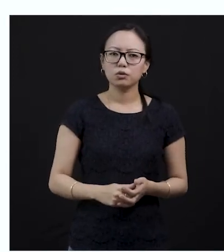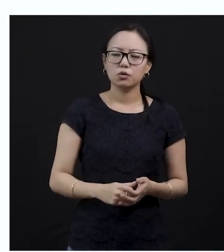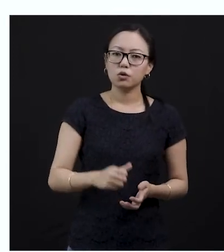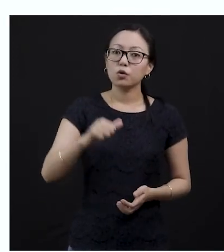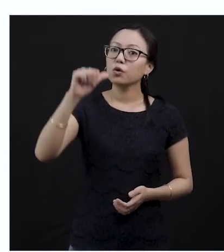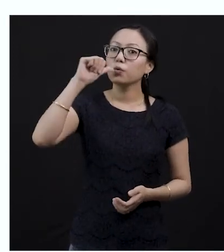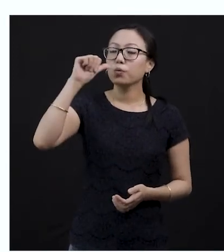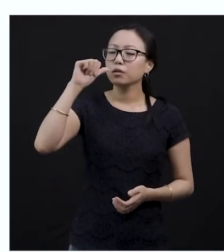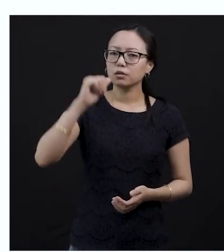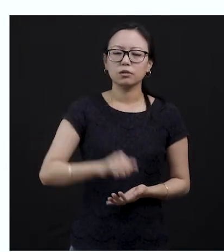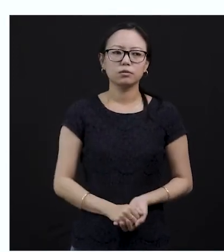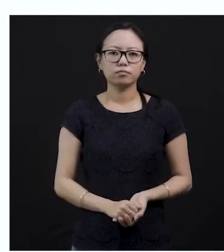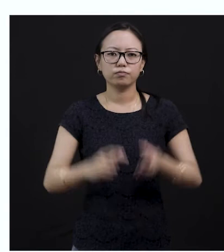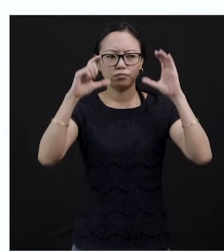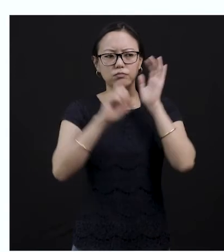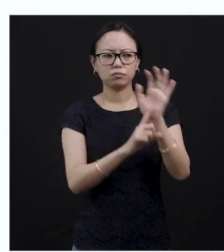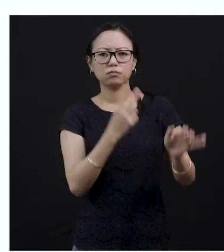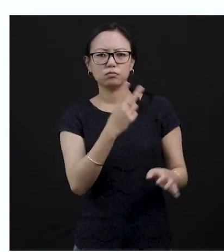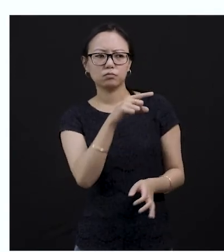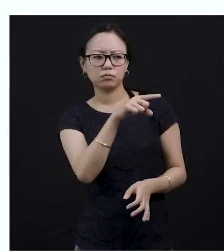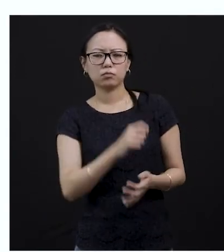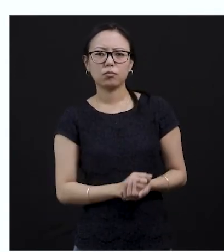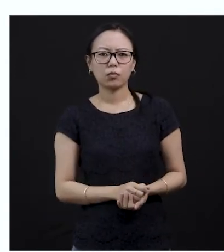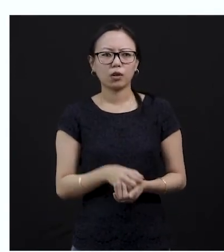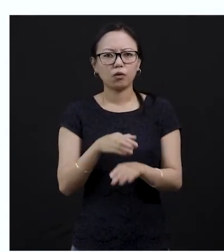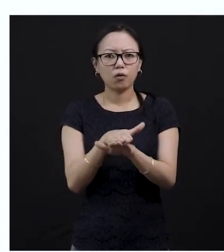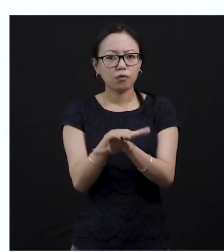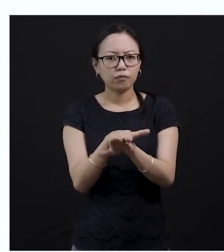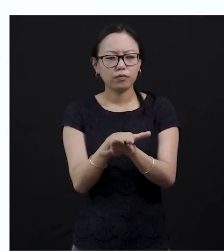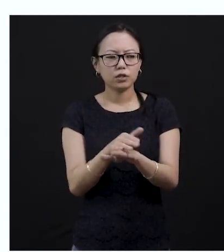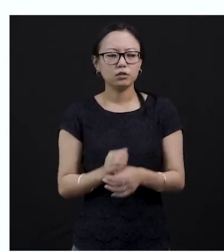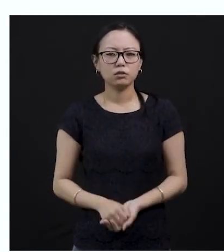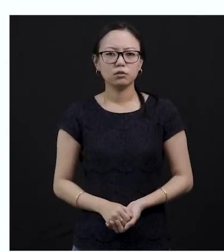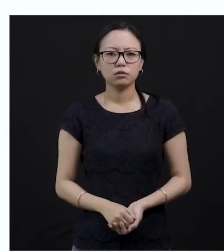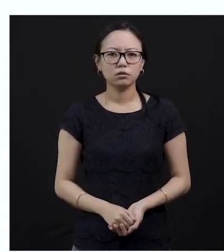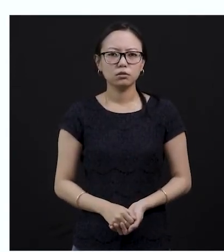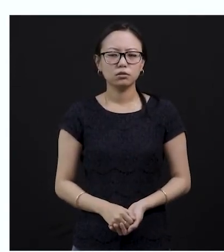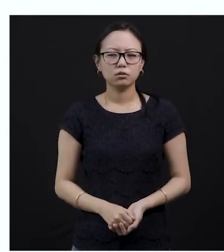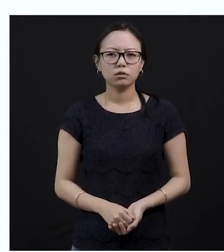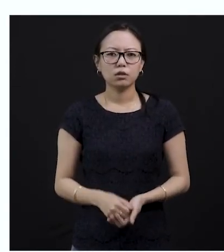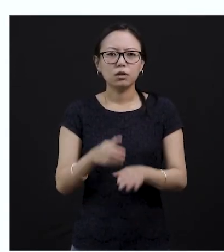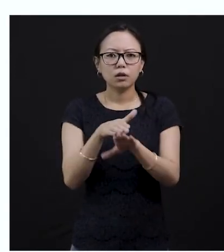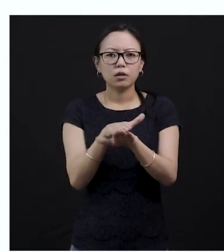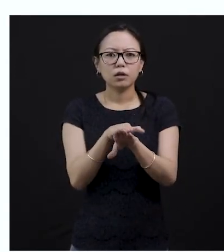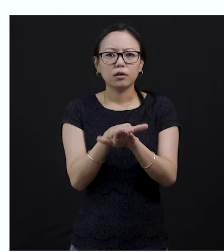see a fish. Yes? And the shape of a fish is